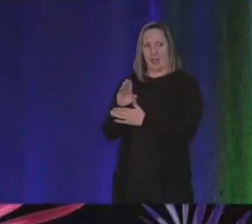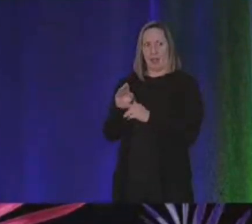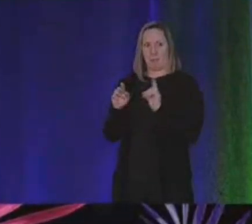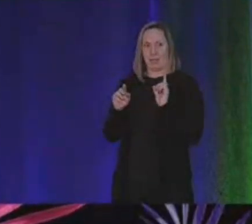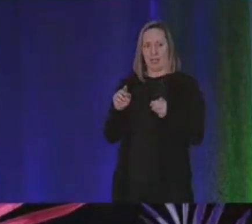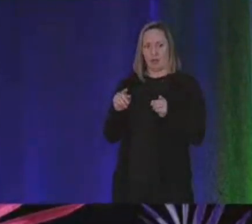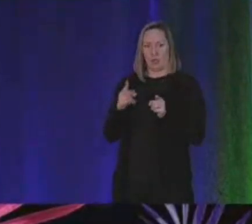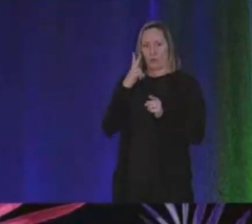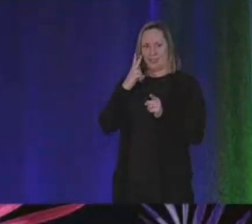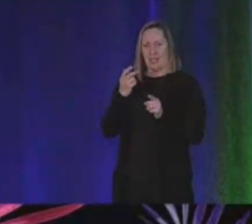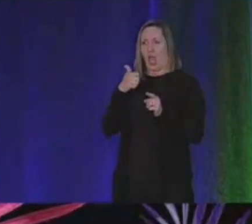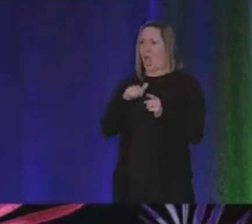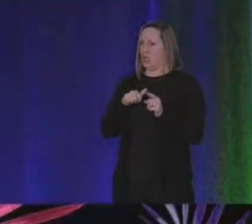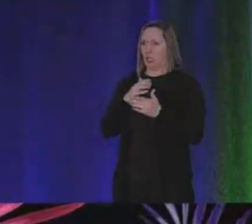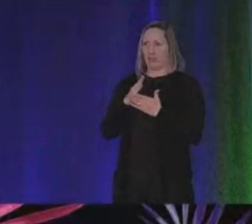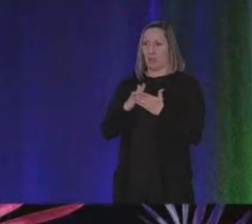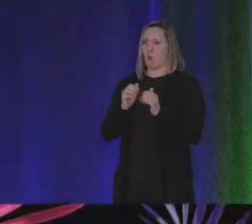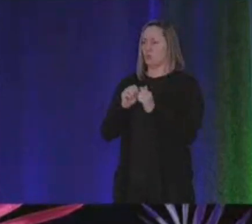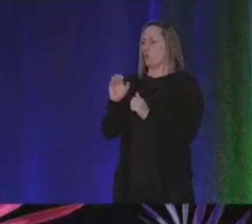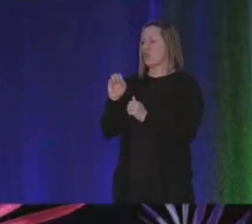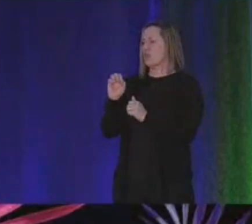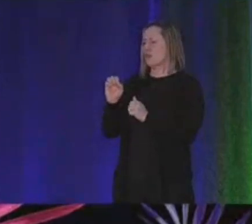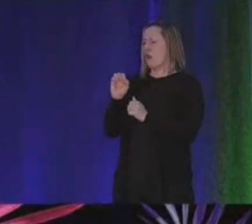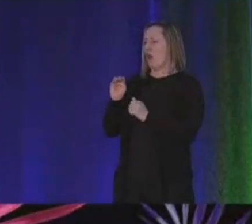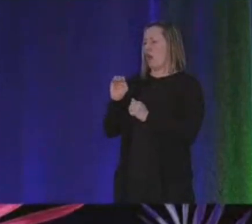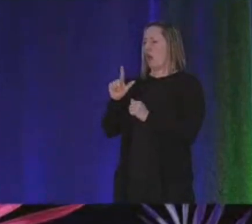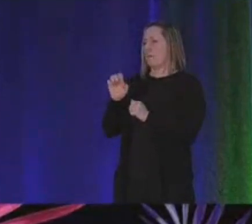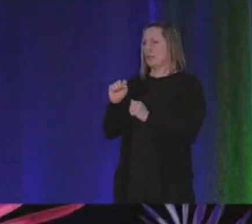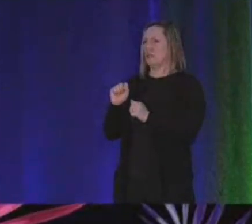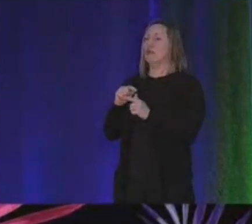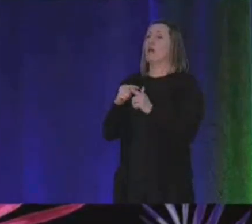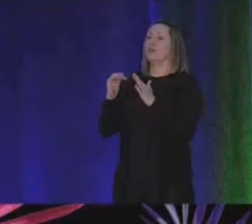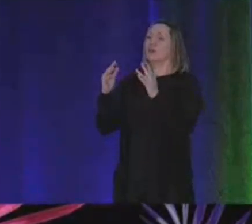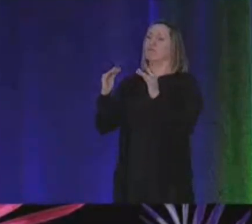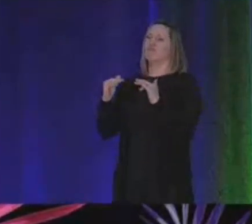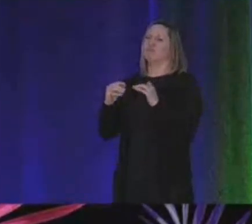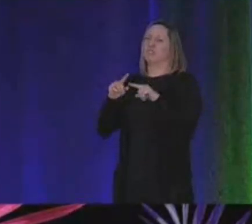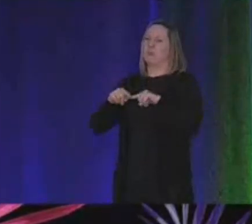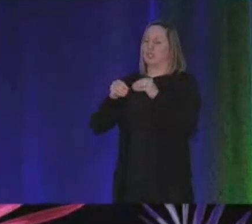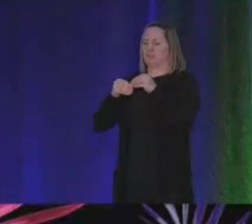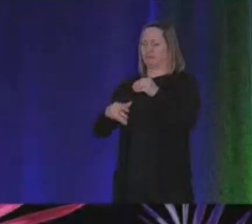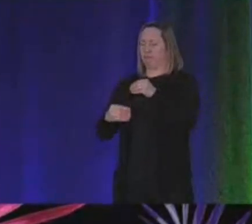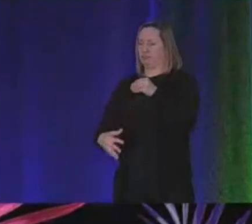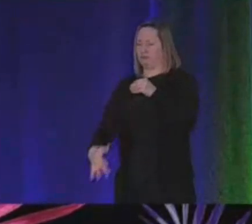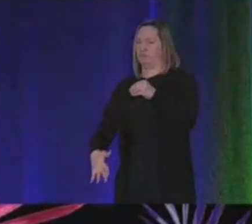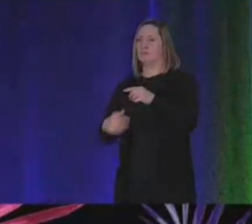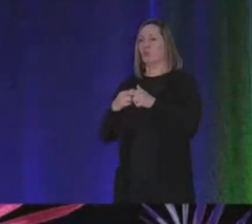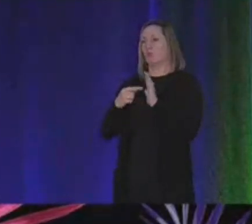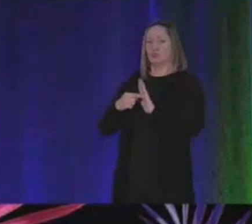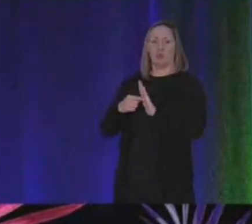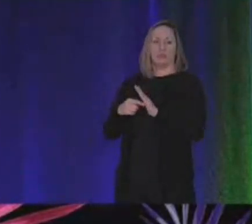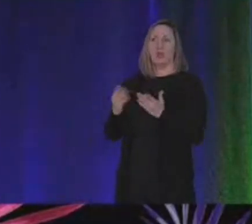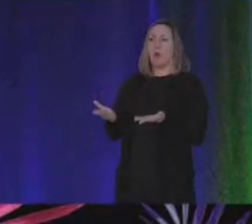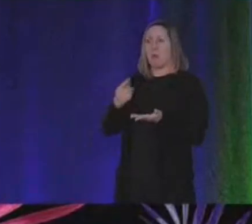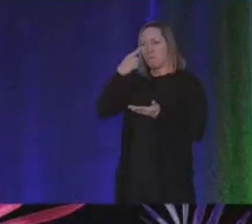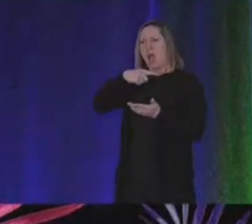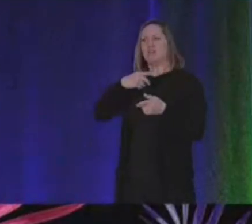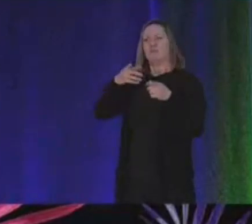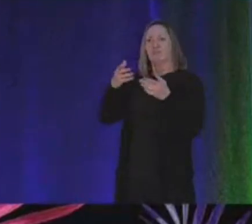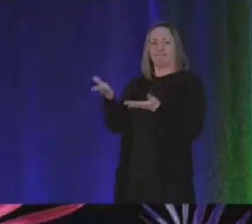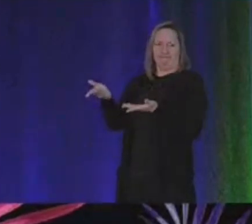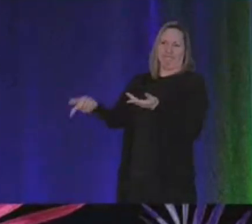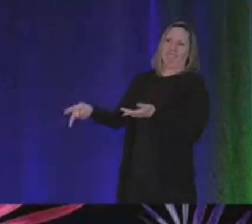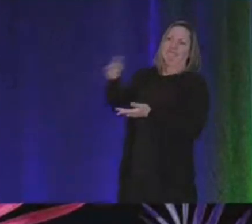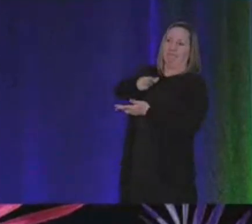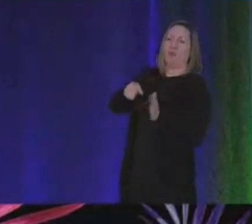of the components within Omlet, and we could drill down into a dependency tree, which Hosh'ki is going to show just a little bit. So Hosh'ki, why don't you take control again, and